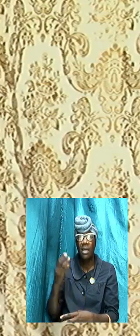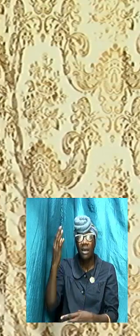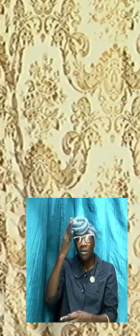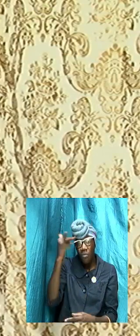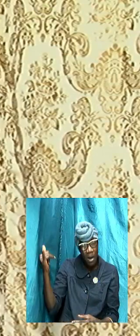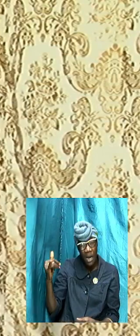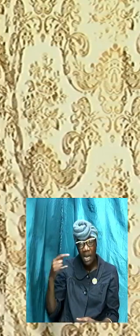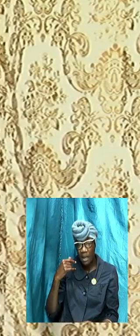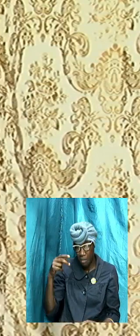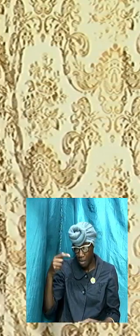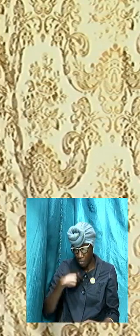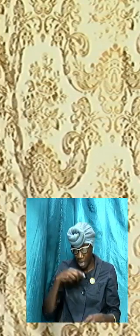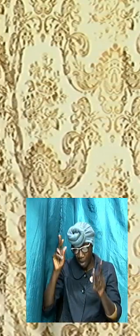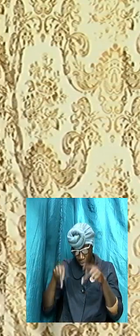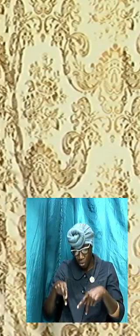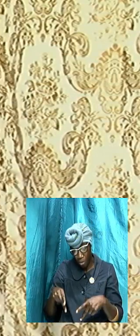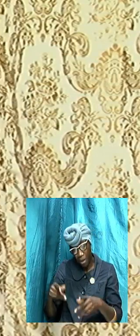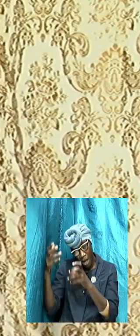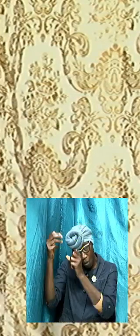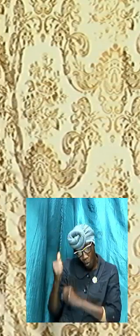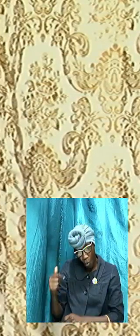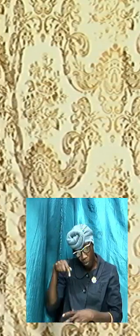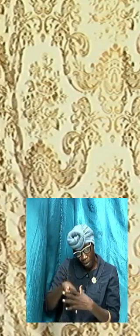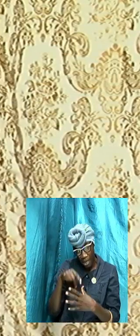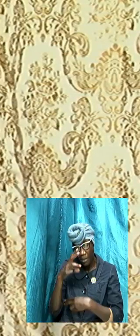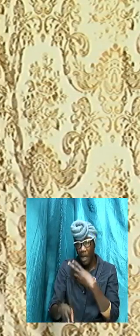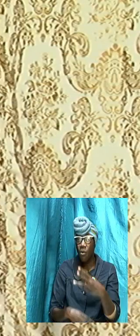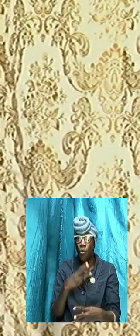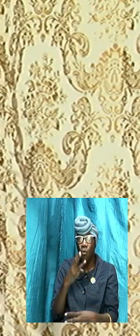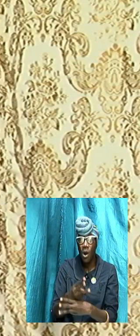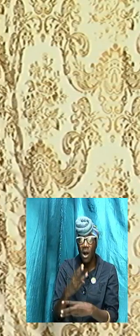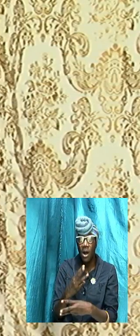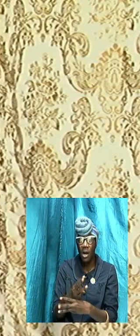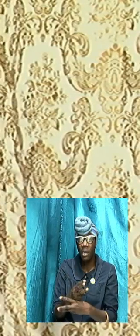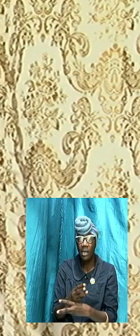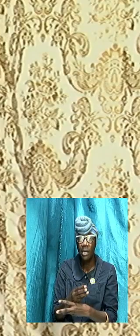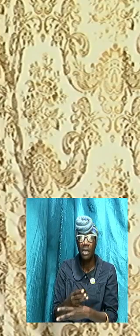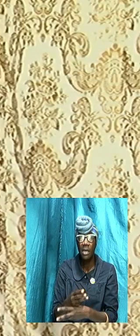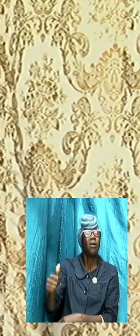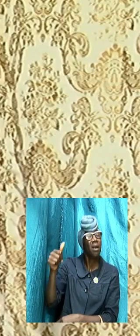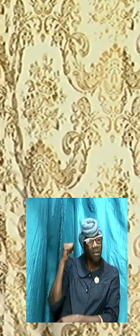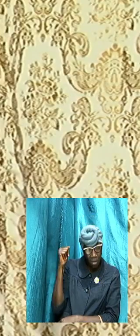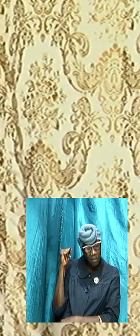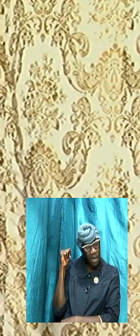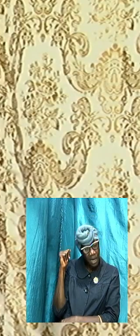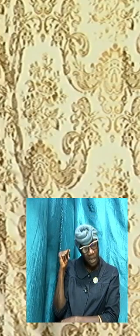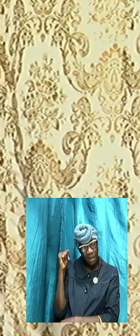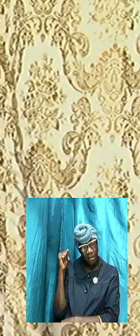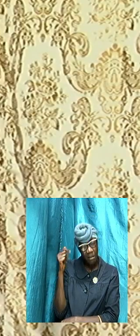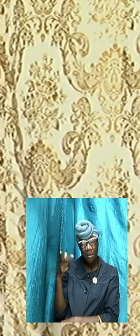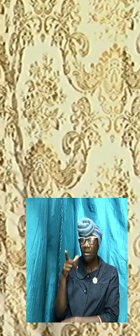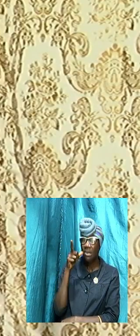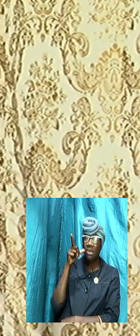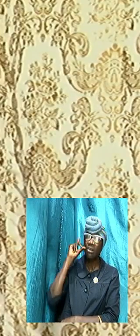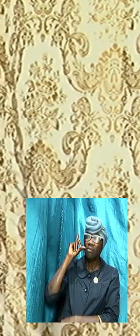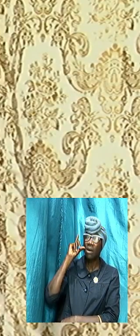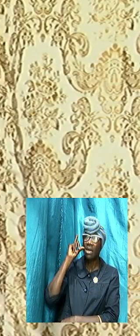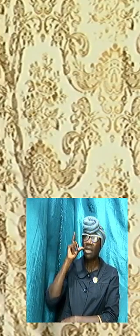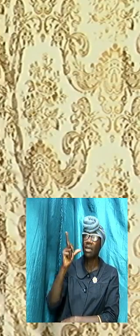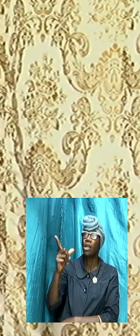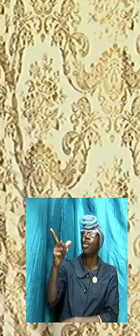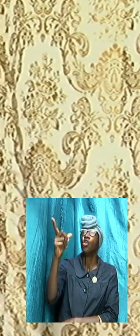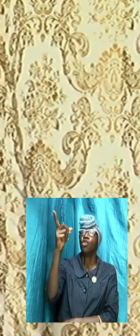put my hope in this world? Praise God. So as we look back in retrospect, we realize, for example, in